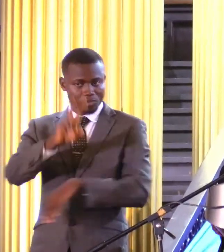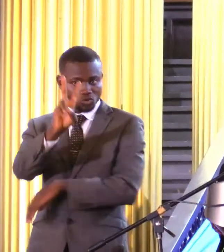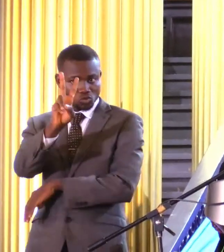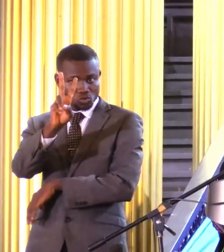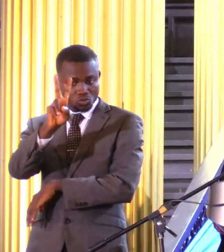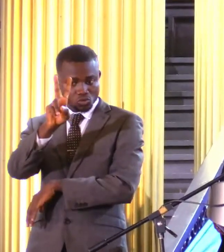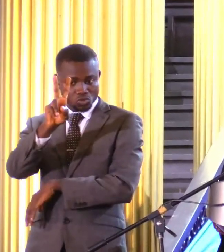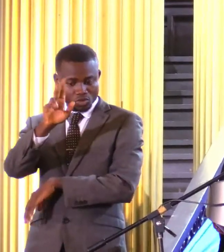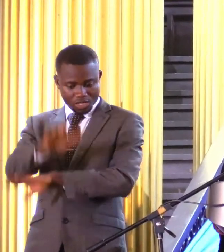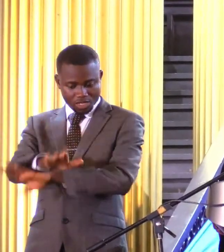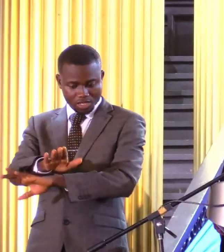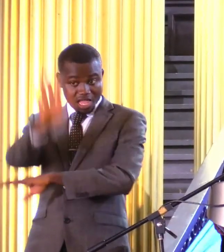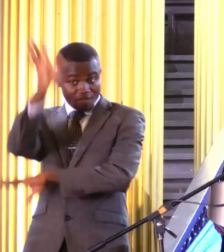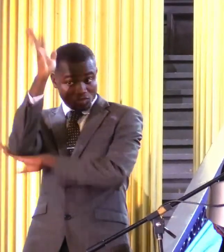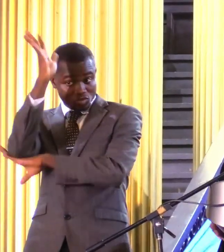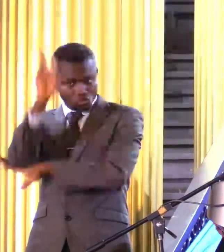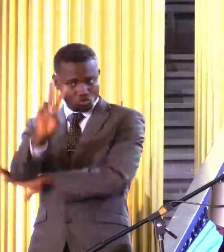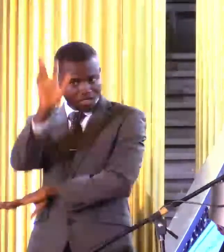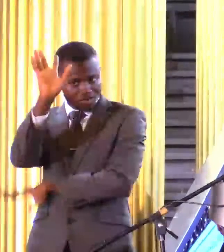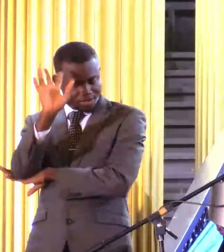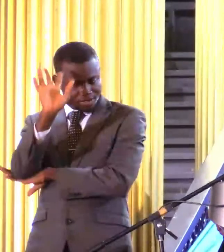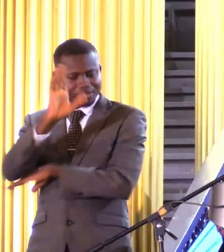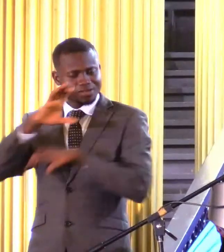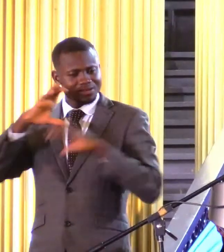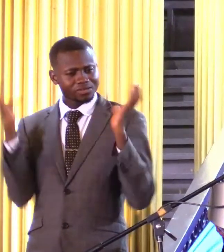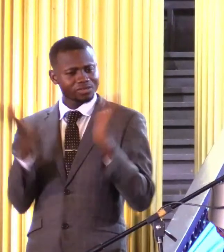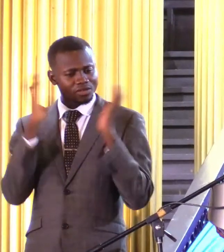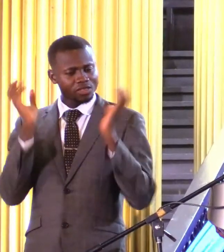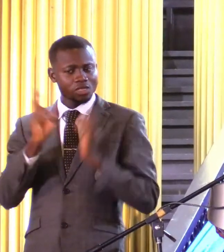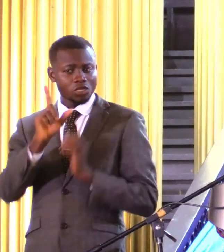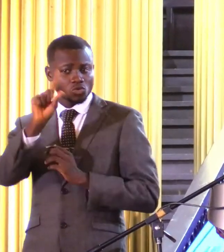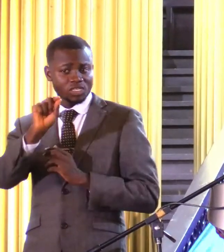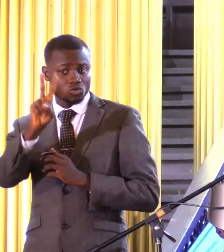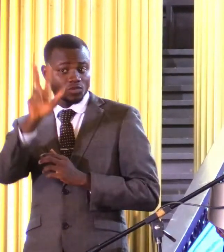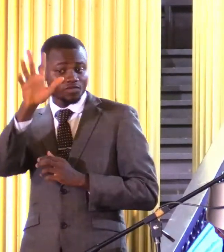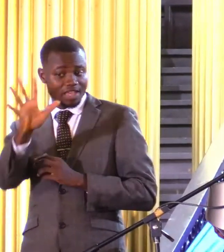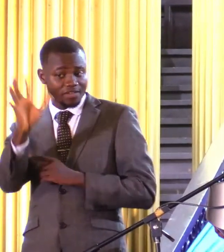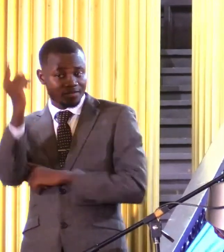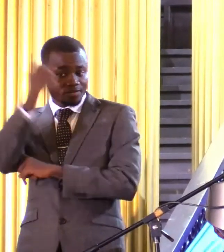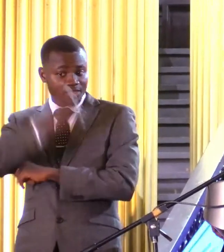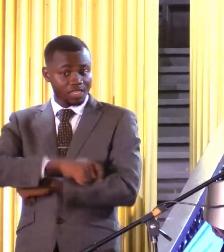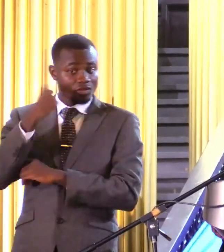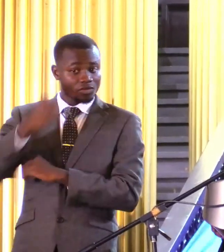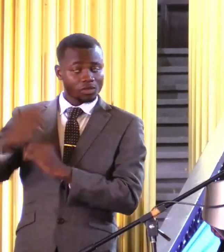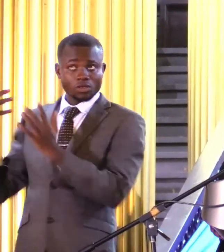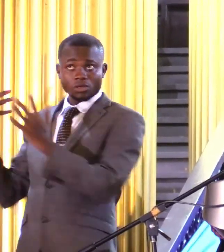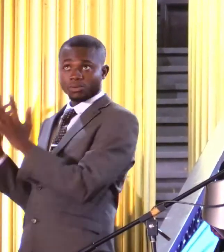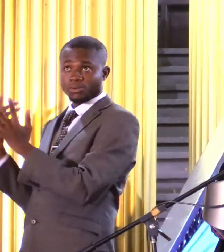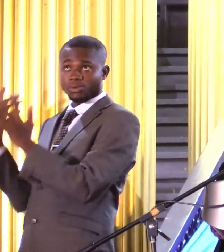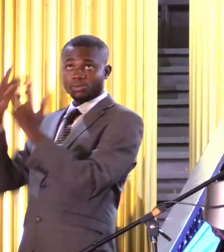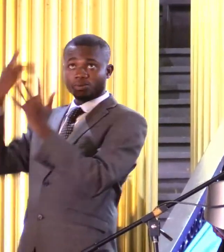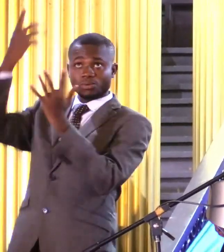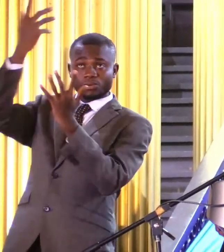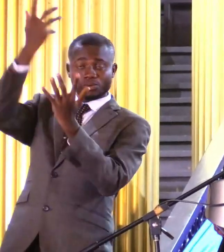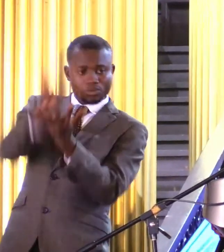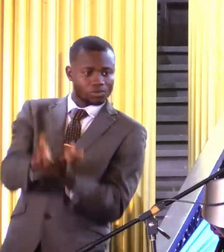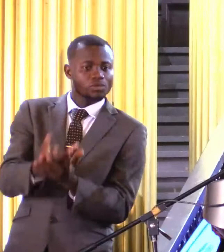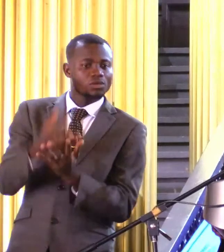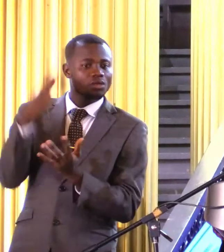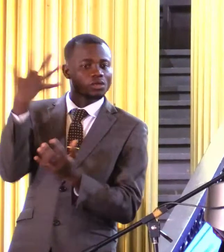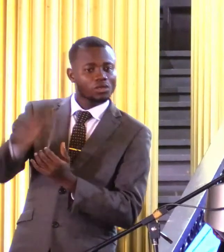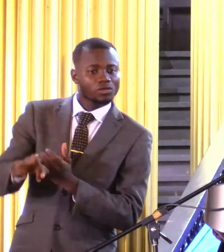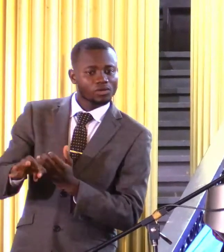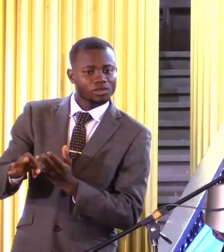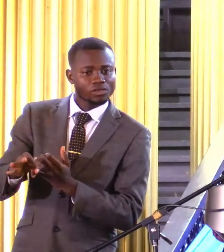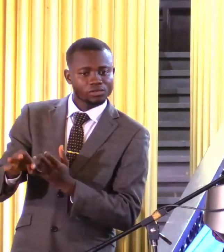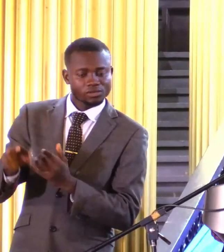exhibitions the whole day, and we'll be celebrating the 2025 day, or climaxing the 2025 day of